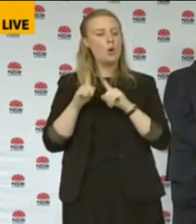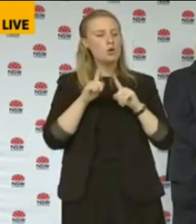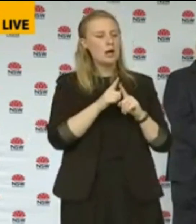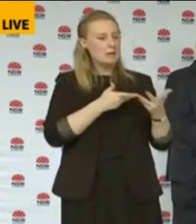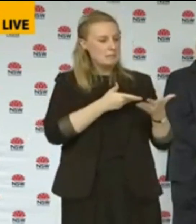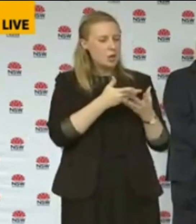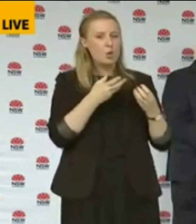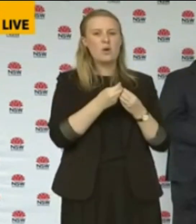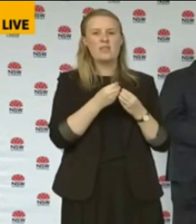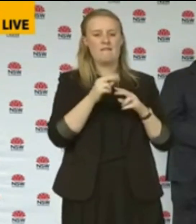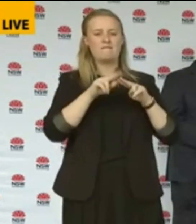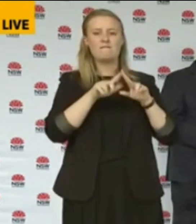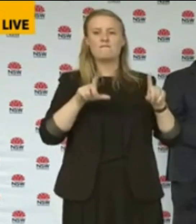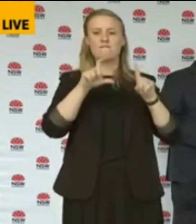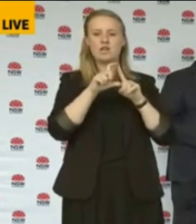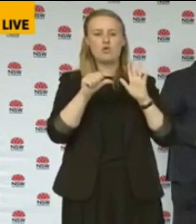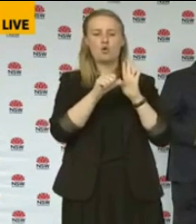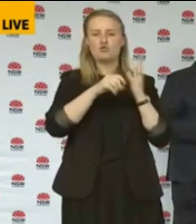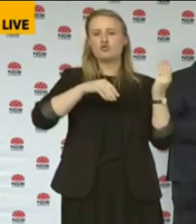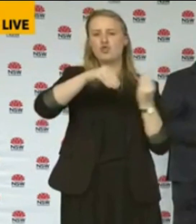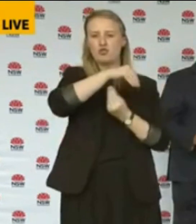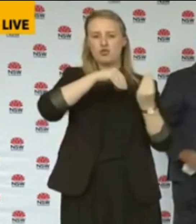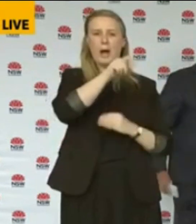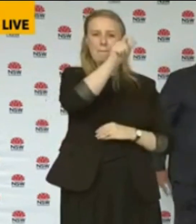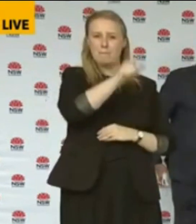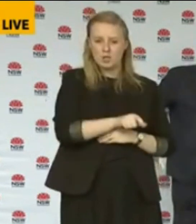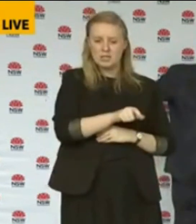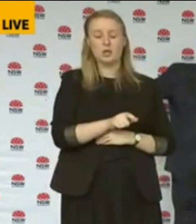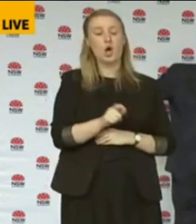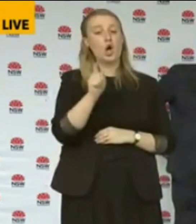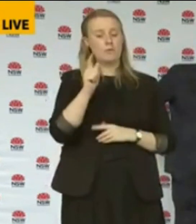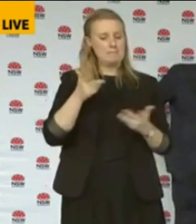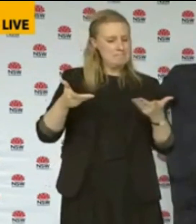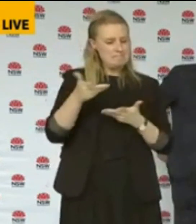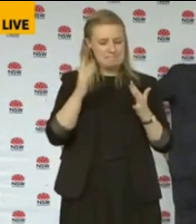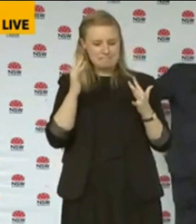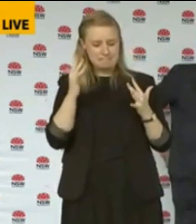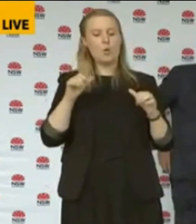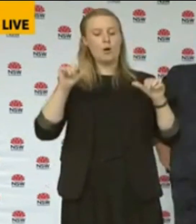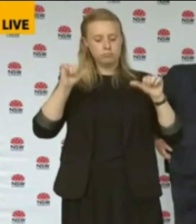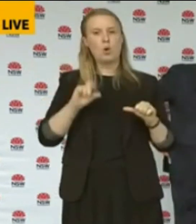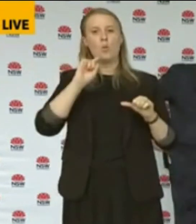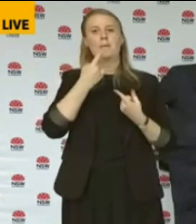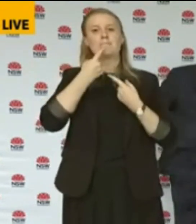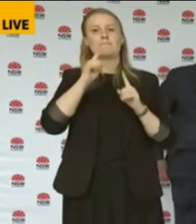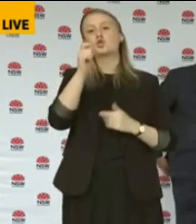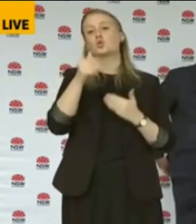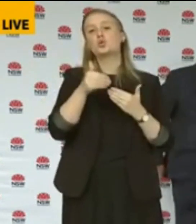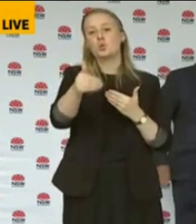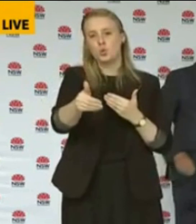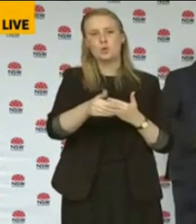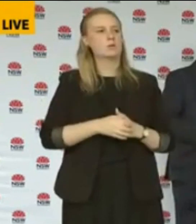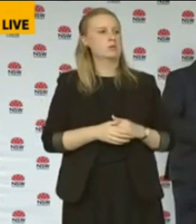conversations with the Treasurer, the Federal Treasurer, Mr Frydenberg, and we will respond in due course. And I'll leave that to the...